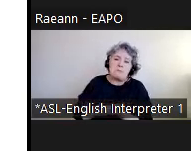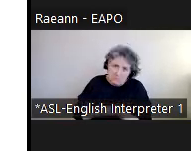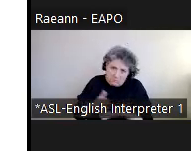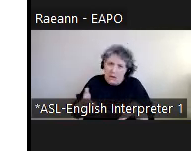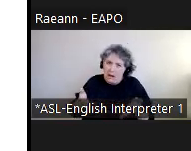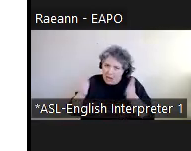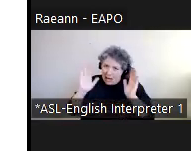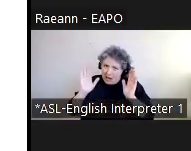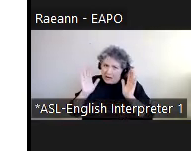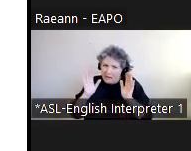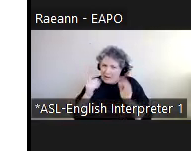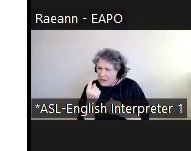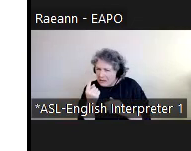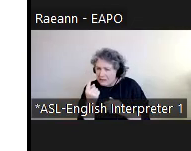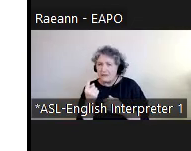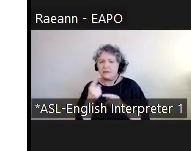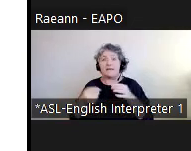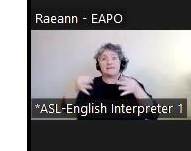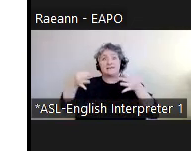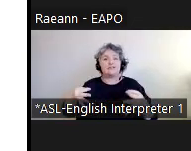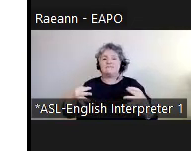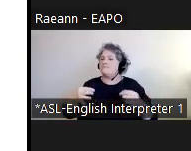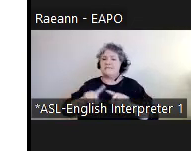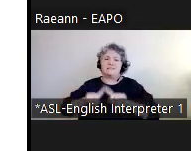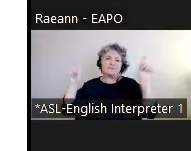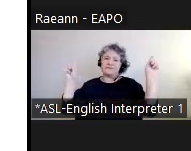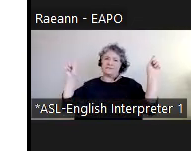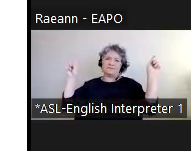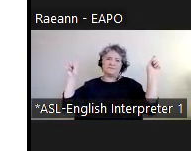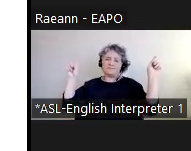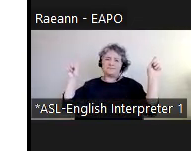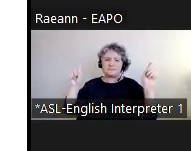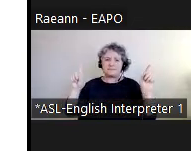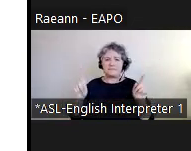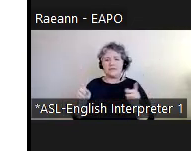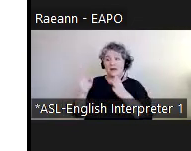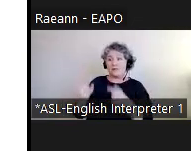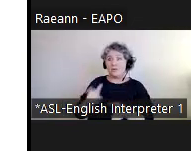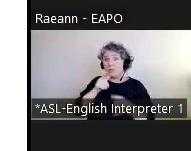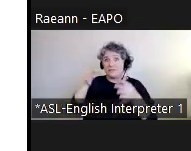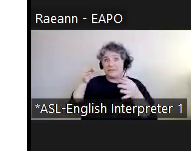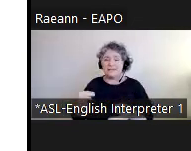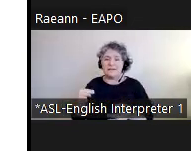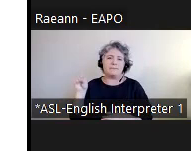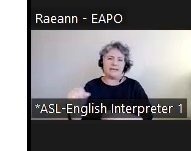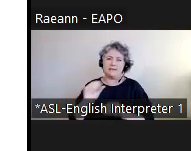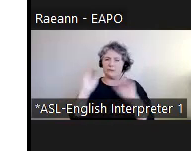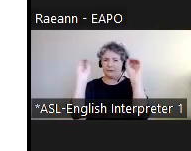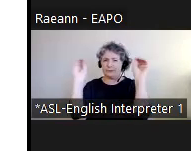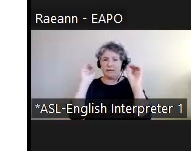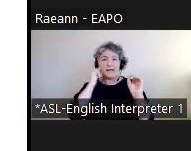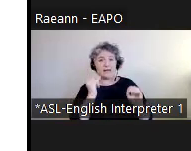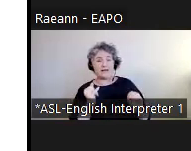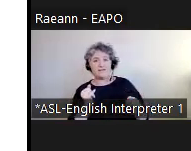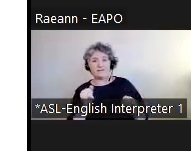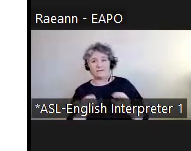it's different from being the decision maker. So this is not somebody who should be paid for making decisions. And if your attorney is saying,